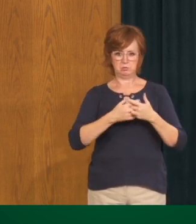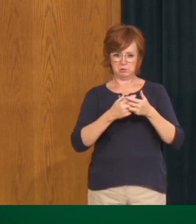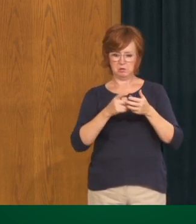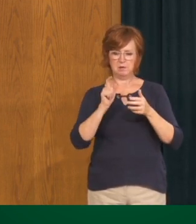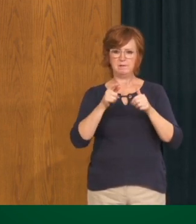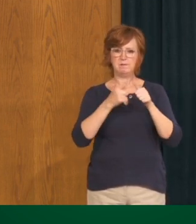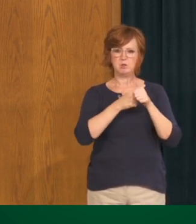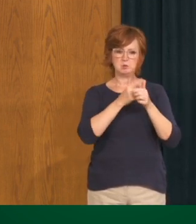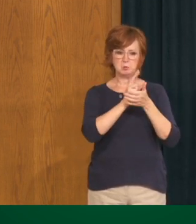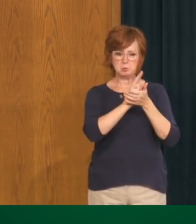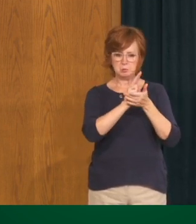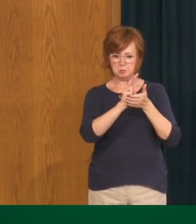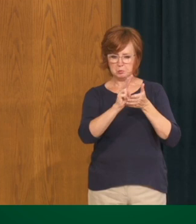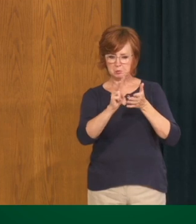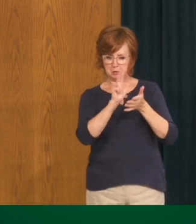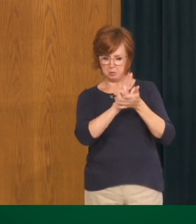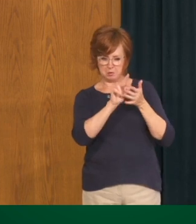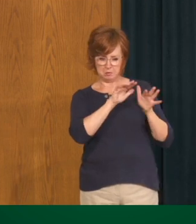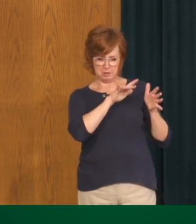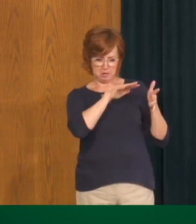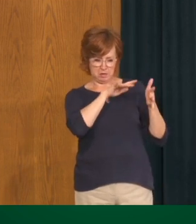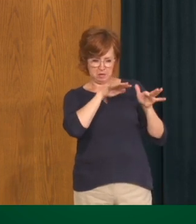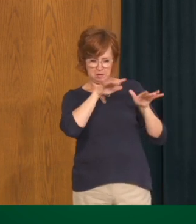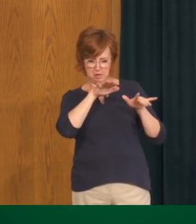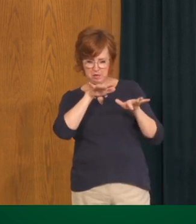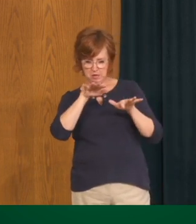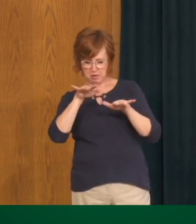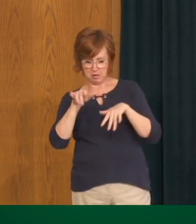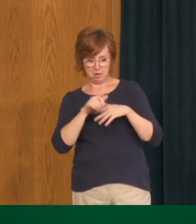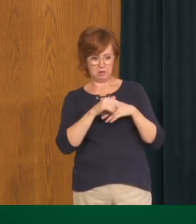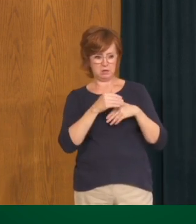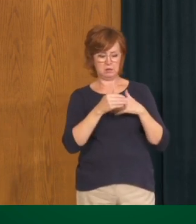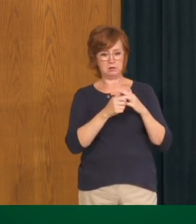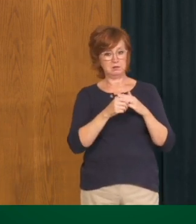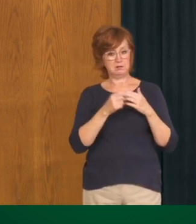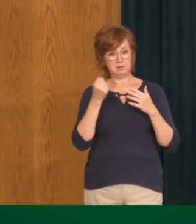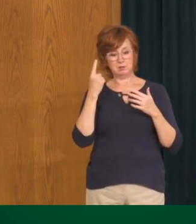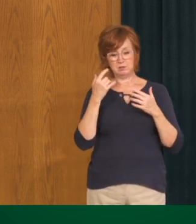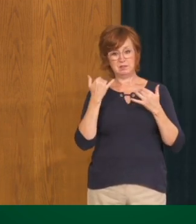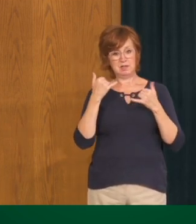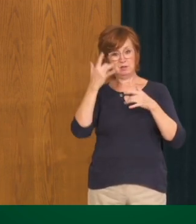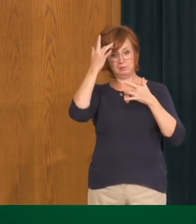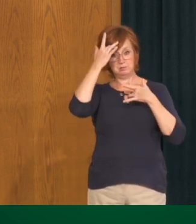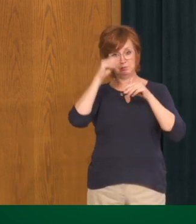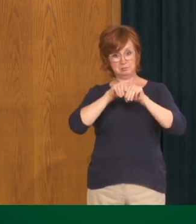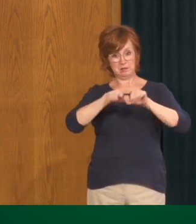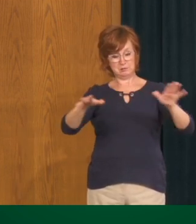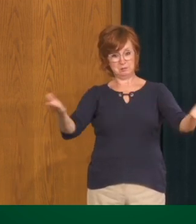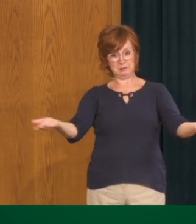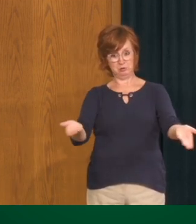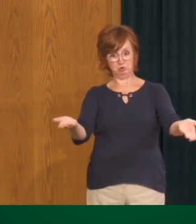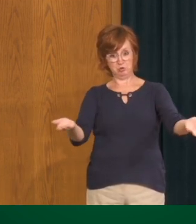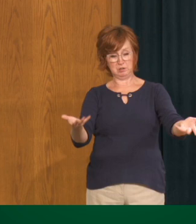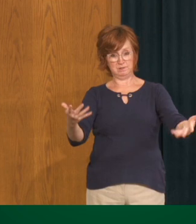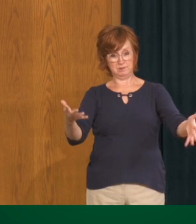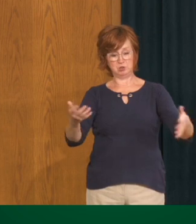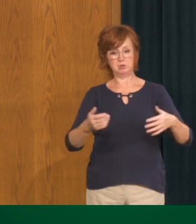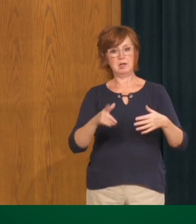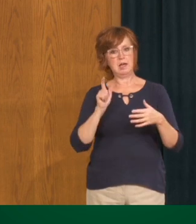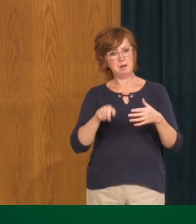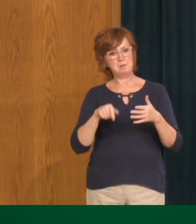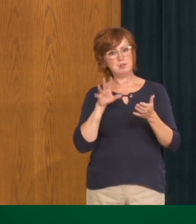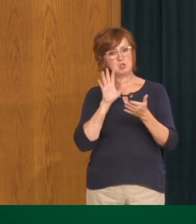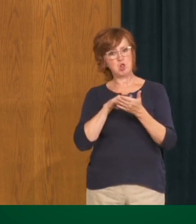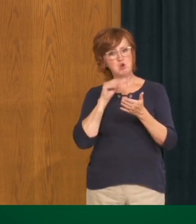fine. I think that's how we need to proceed. We are reopening during a pandemic, and we need to learn continuously from how it rolls